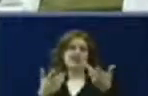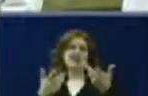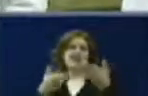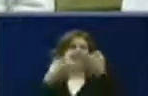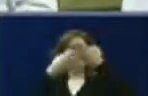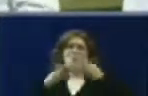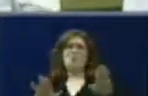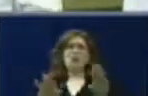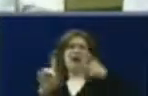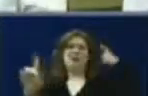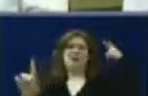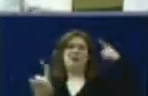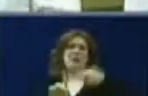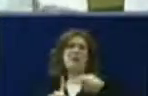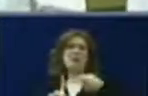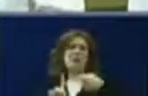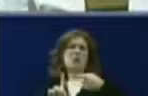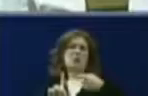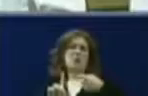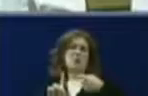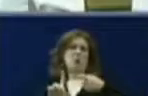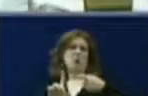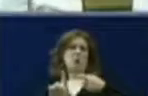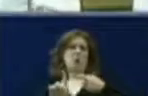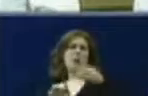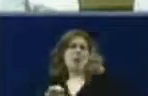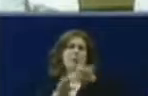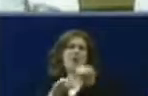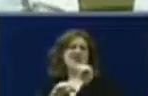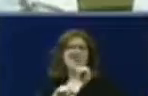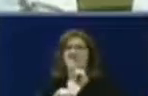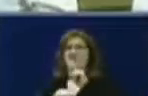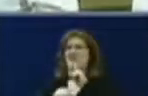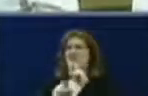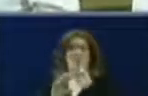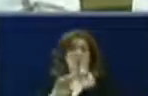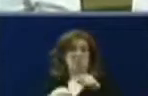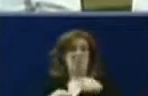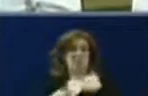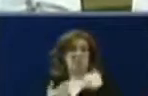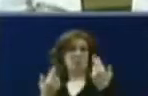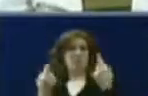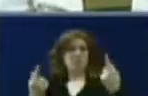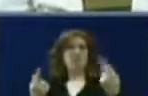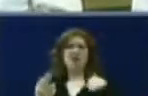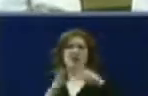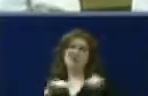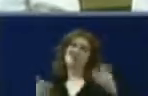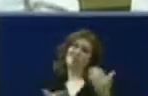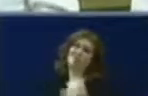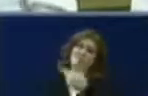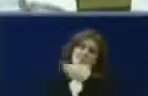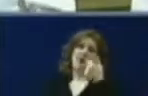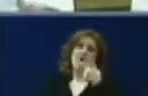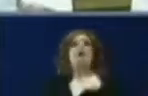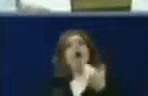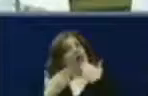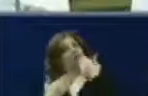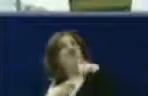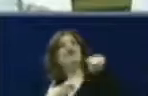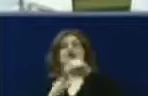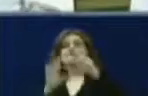goalposts and not really the response that I would have hoped for. The children deserve better. Thankfully, you all have gotten that